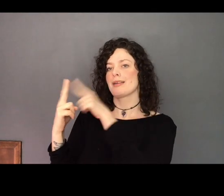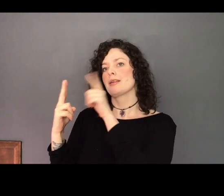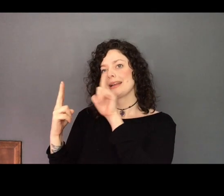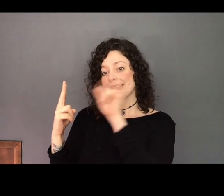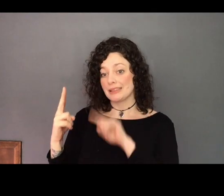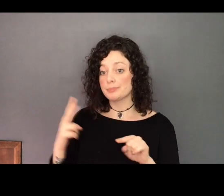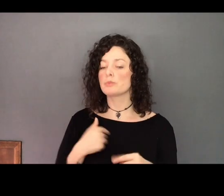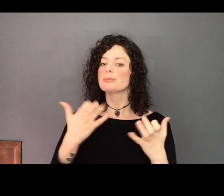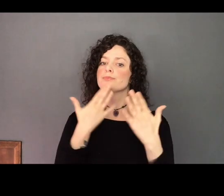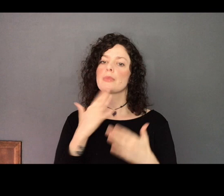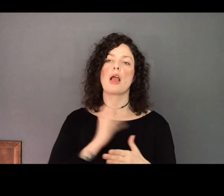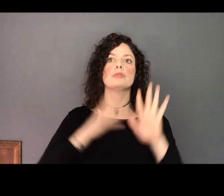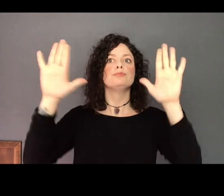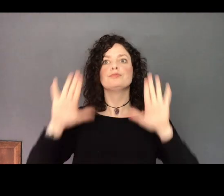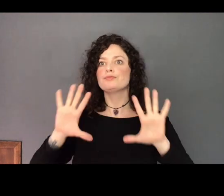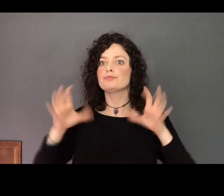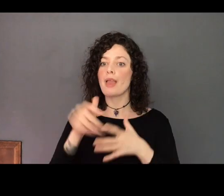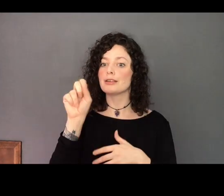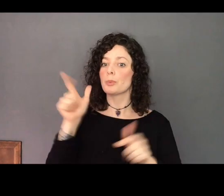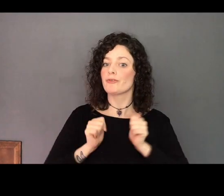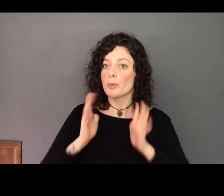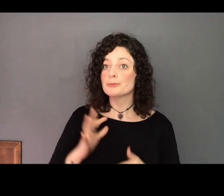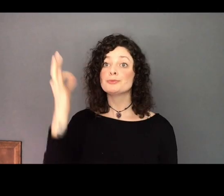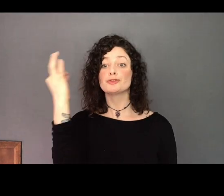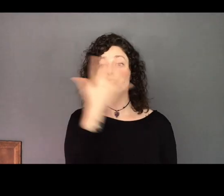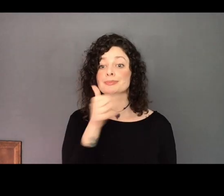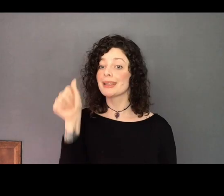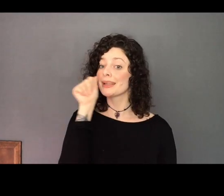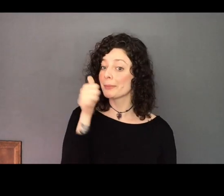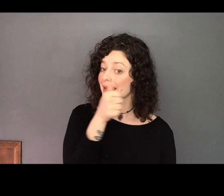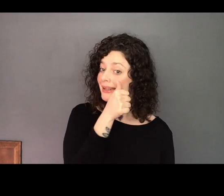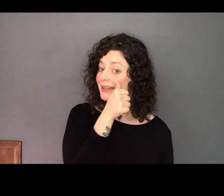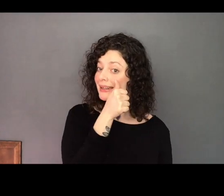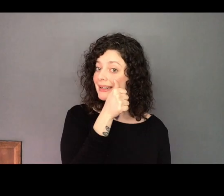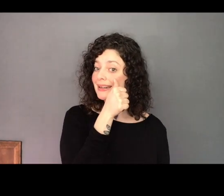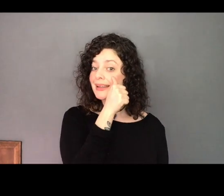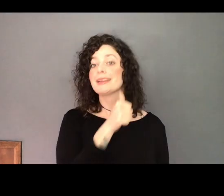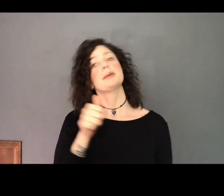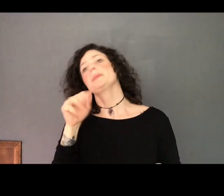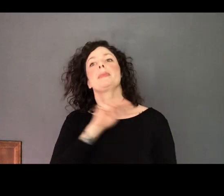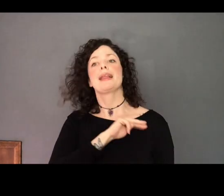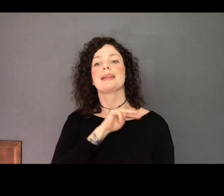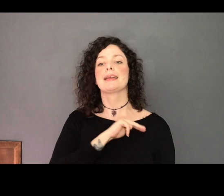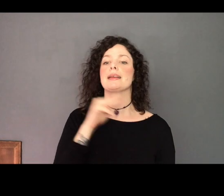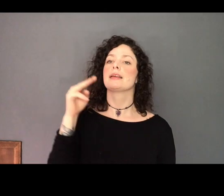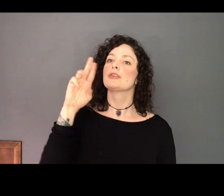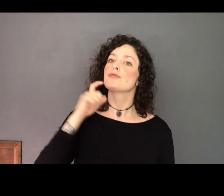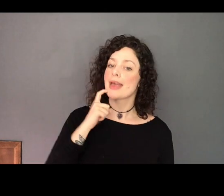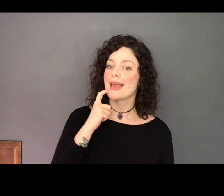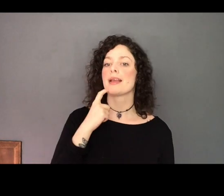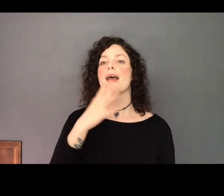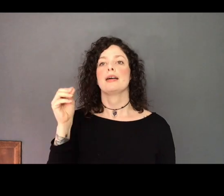would also like to thank our incredible cast of ASL Performers, Joshua Castille, Amelia Hensley, Malik Paris, Regan Thibodeau,